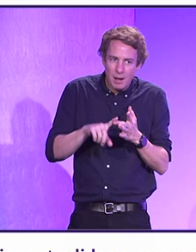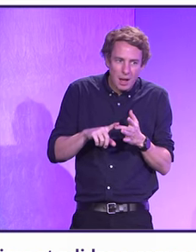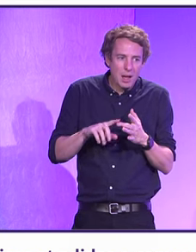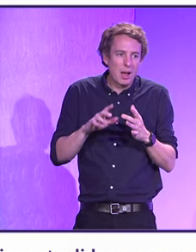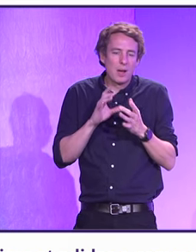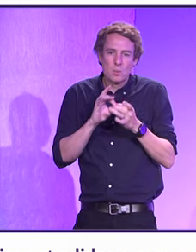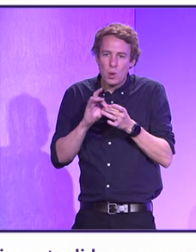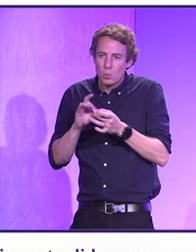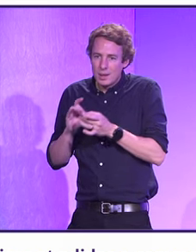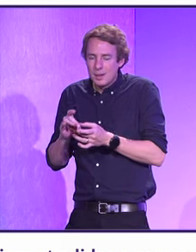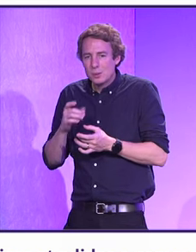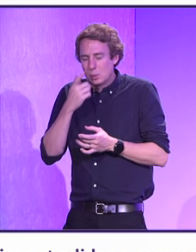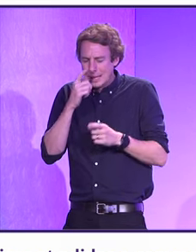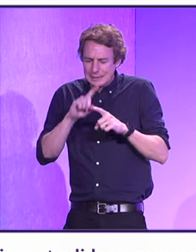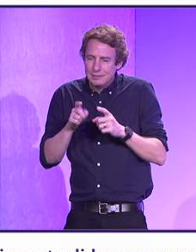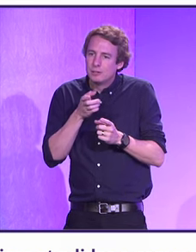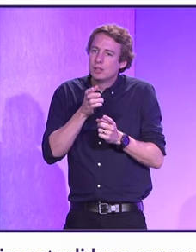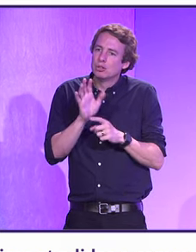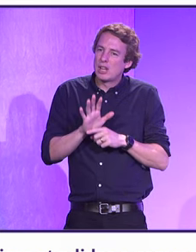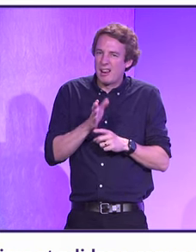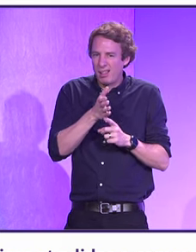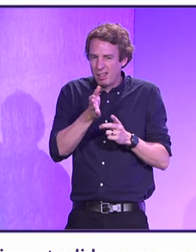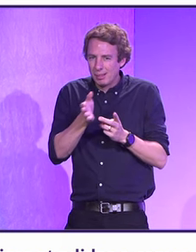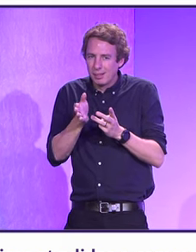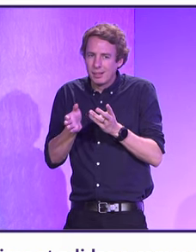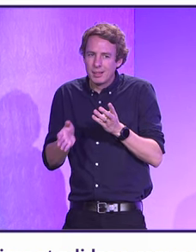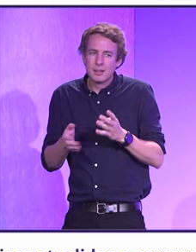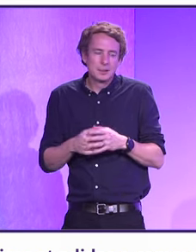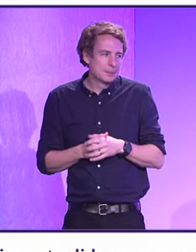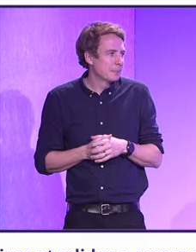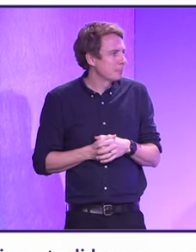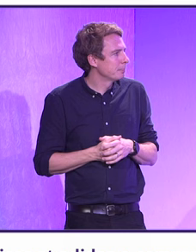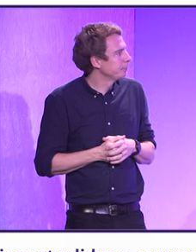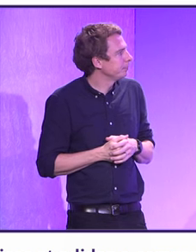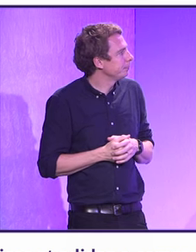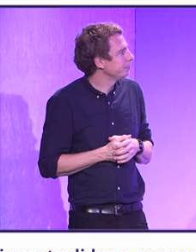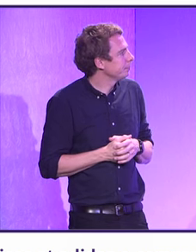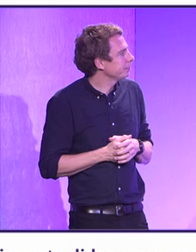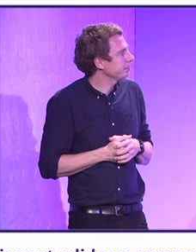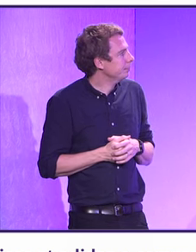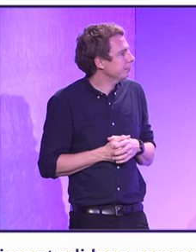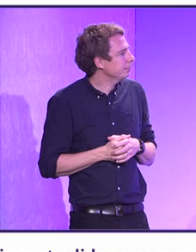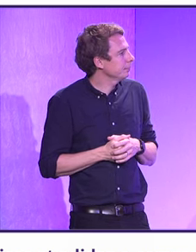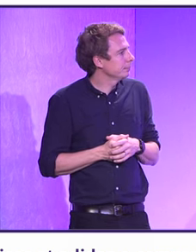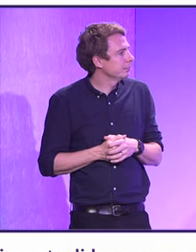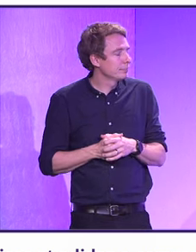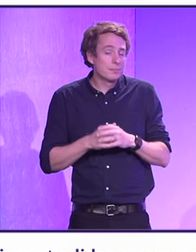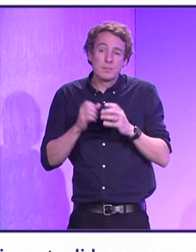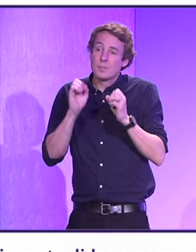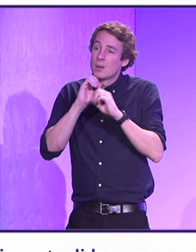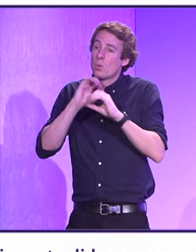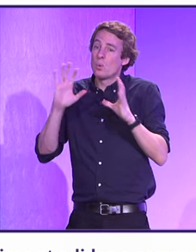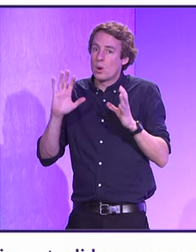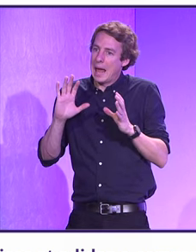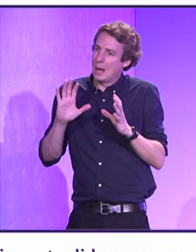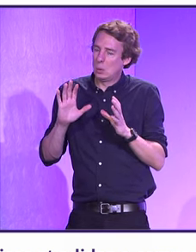with APIs that we can explore and that we can extend to different channels, also help with the reusability. Cloud